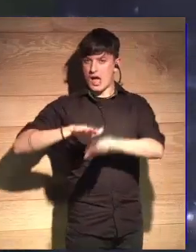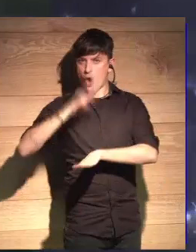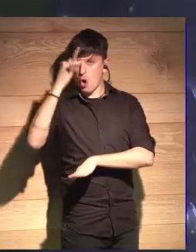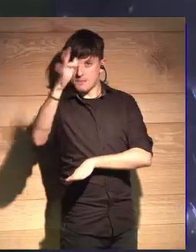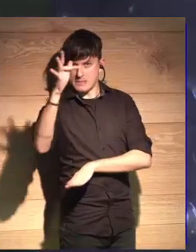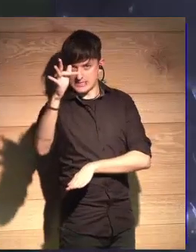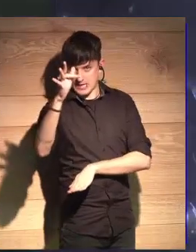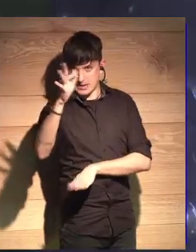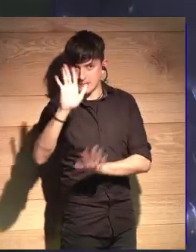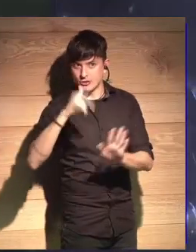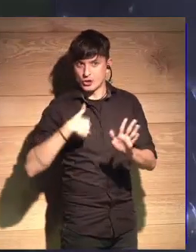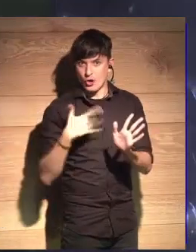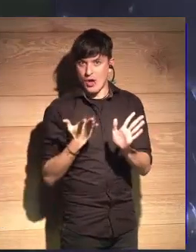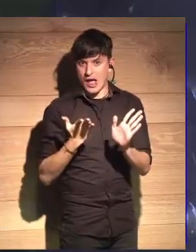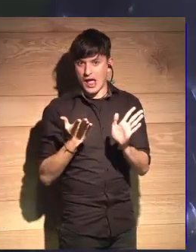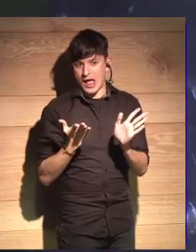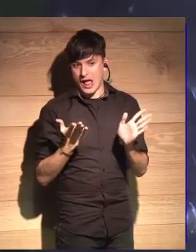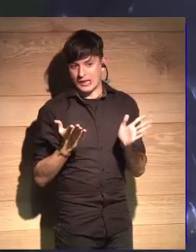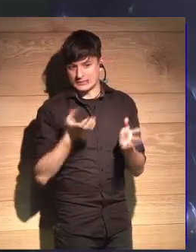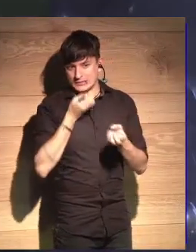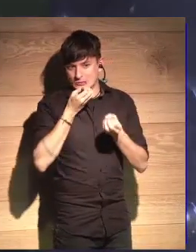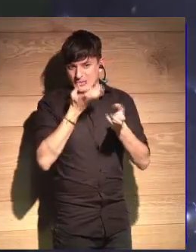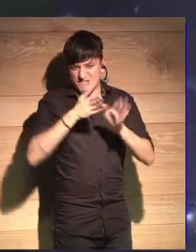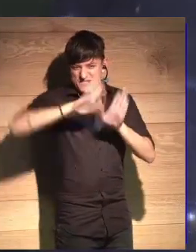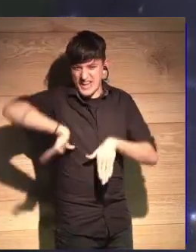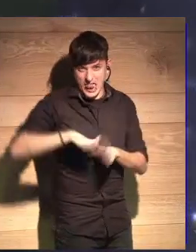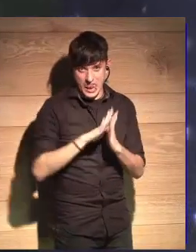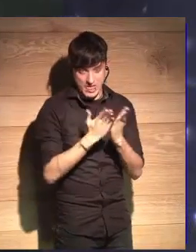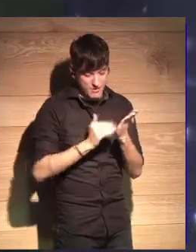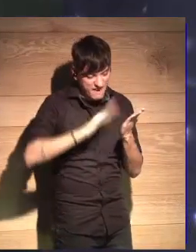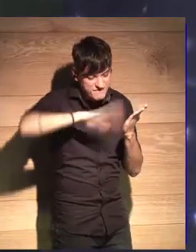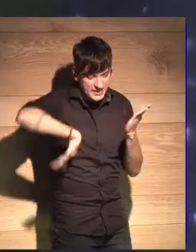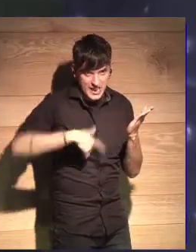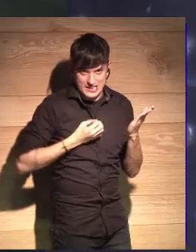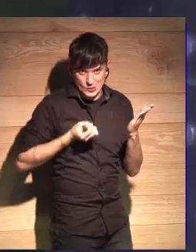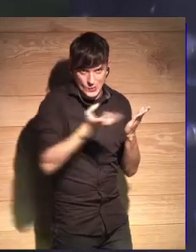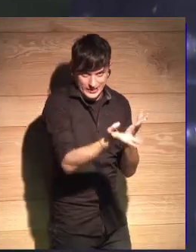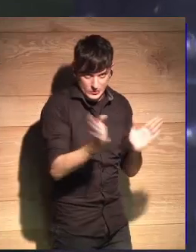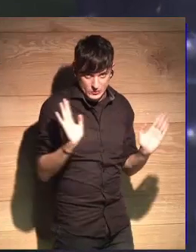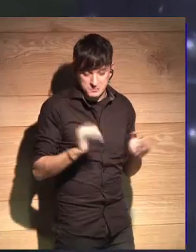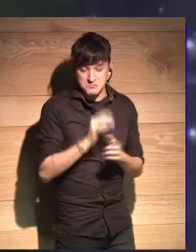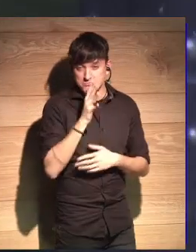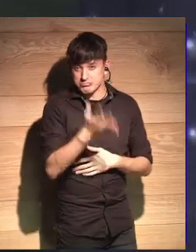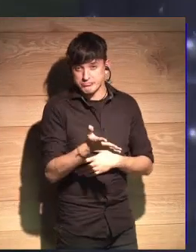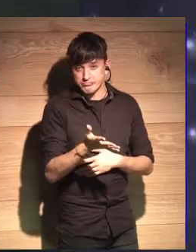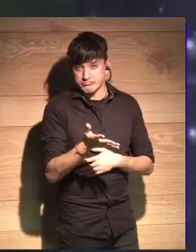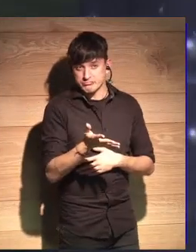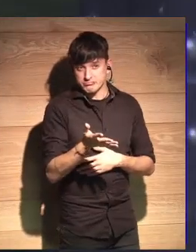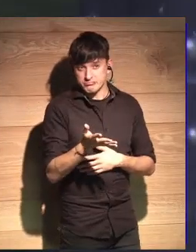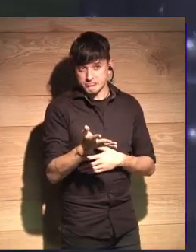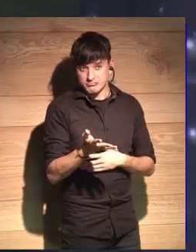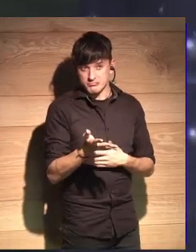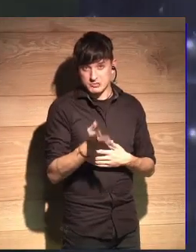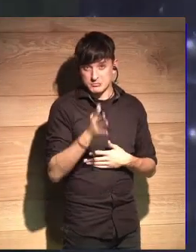optimistic attitude. But I'm going to give you a spoiler right now, and I'm going to go to the end of the book,